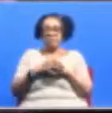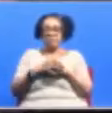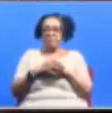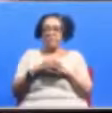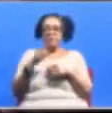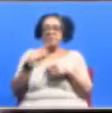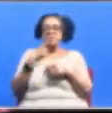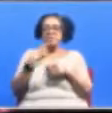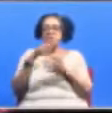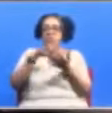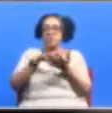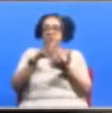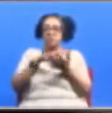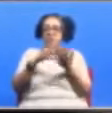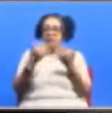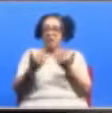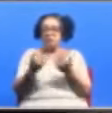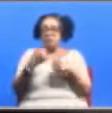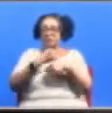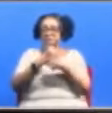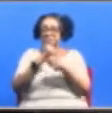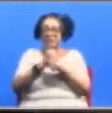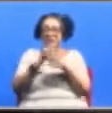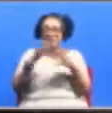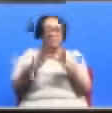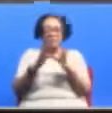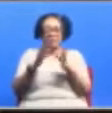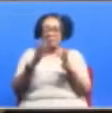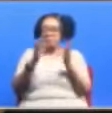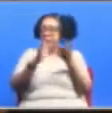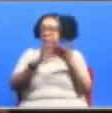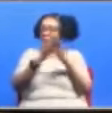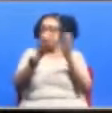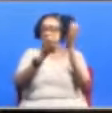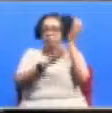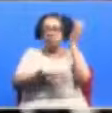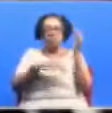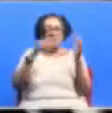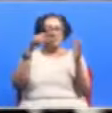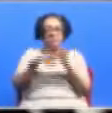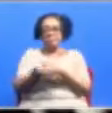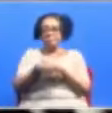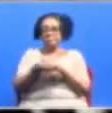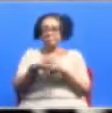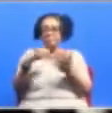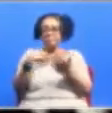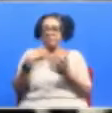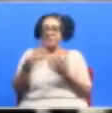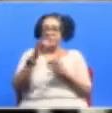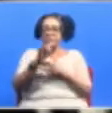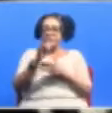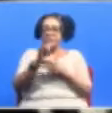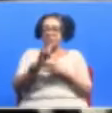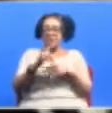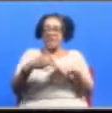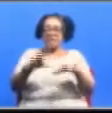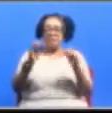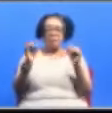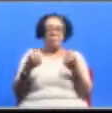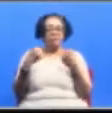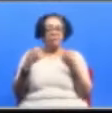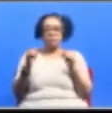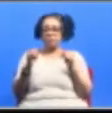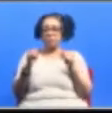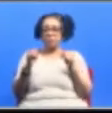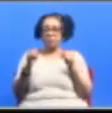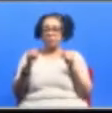Kitao says that the condition has pushed his family further into poverty. He is desperate since he cannot leave her unattended to go to